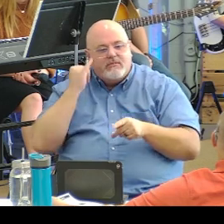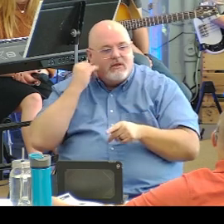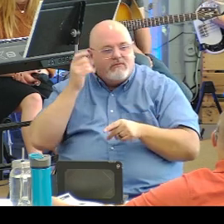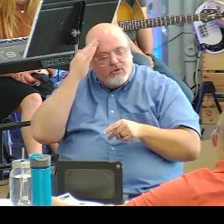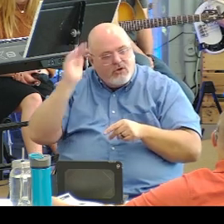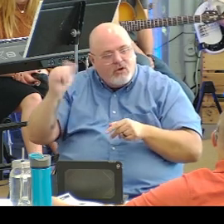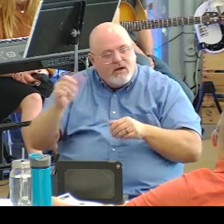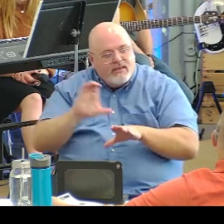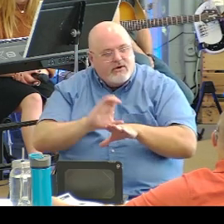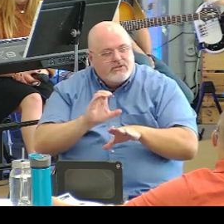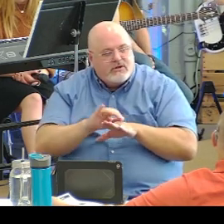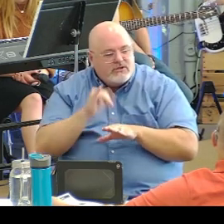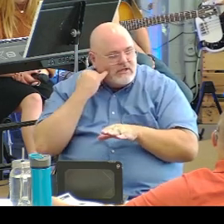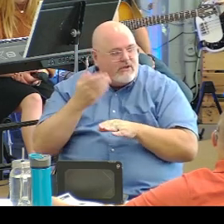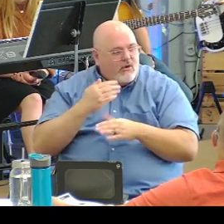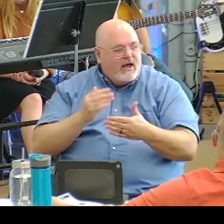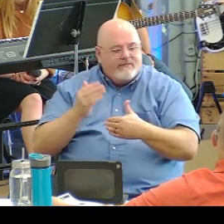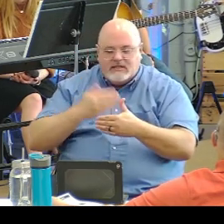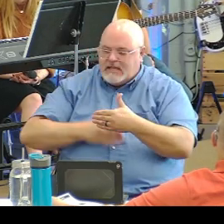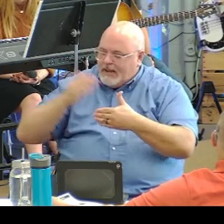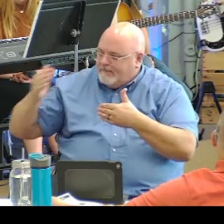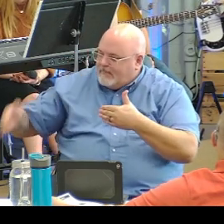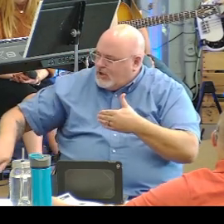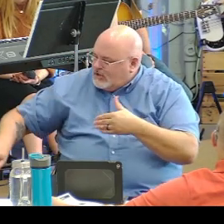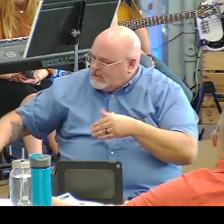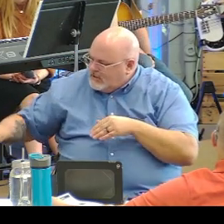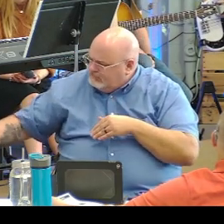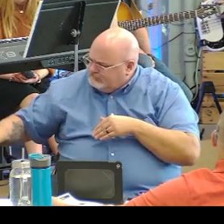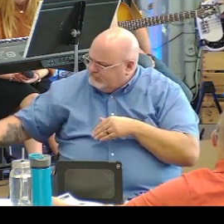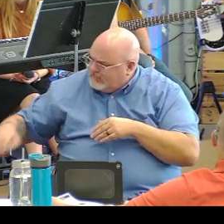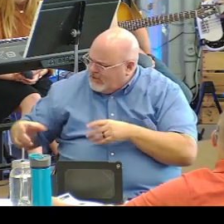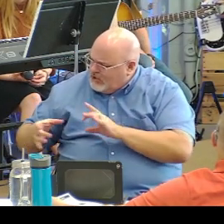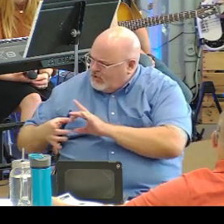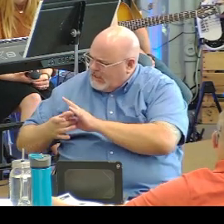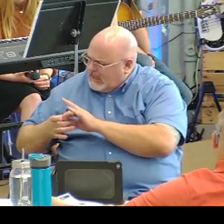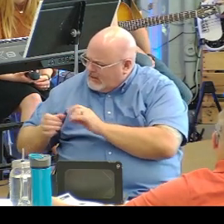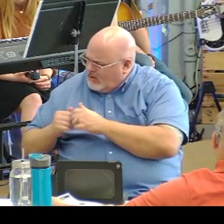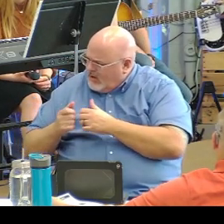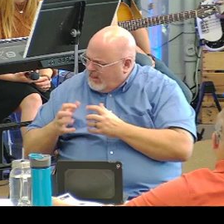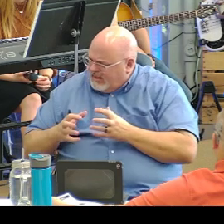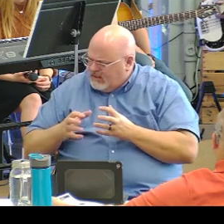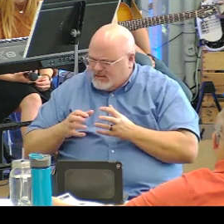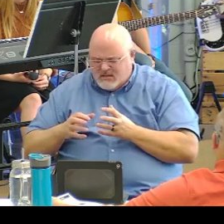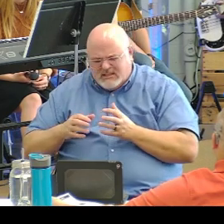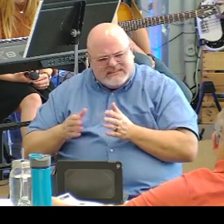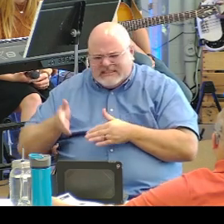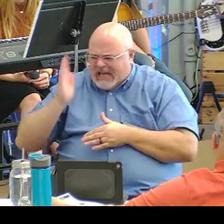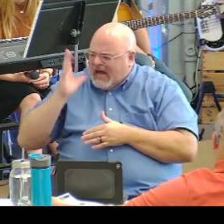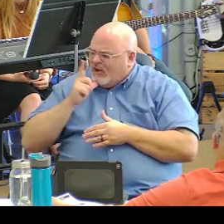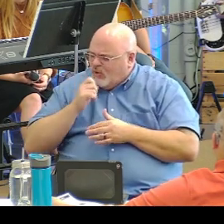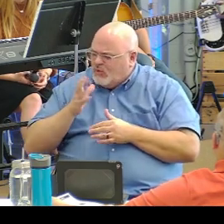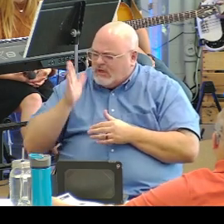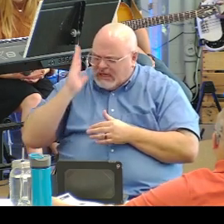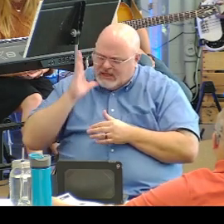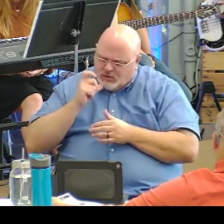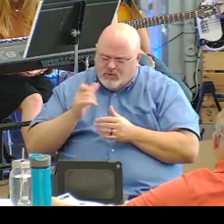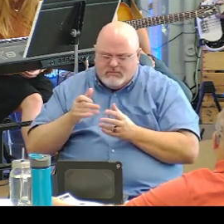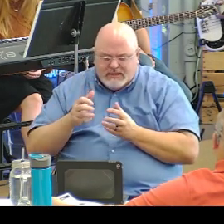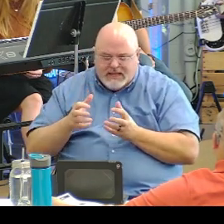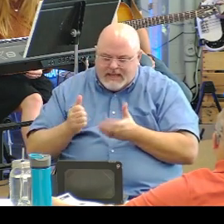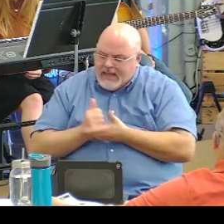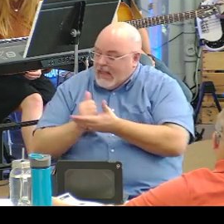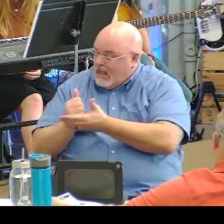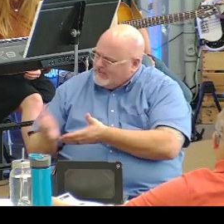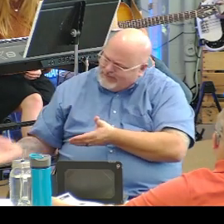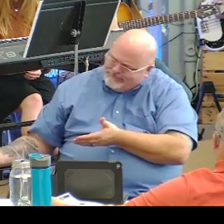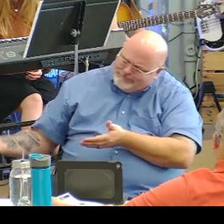other churches, if you have neighbors that you've engaged with that are kind of wrestling through this whole God thing, this would be a great thing for them to be